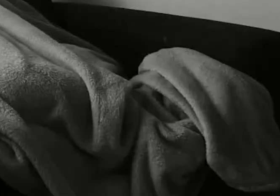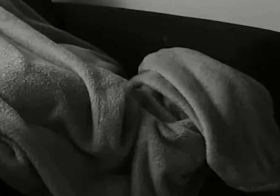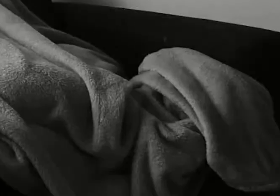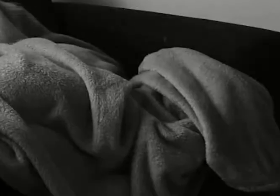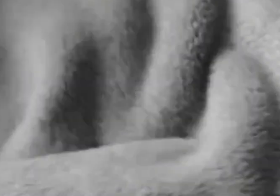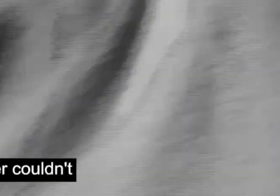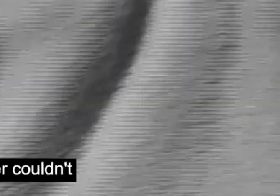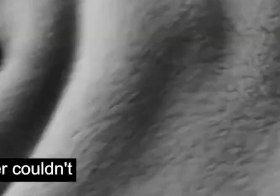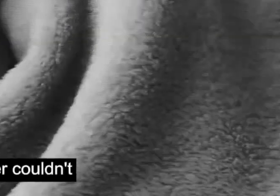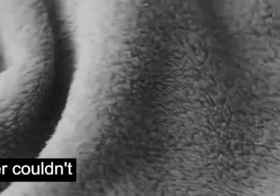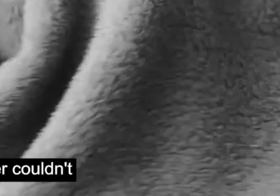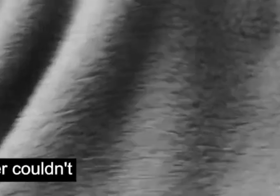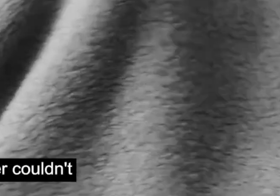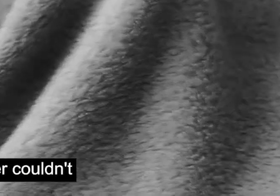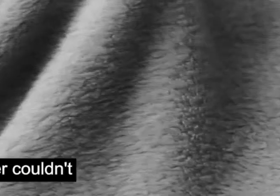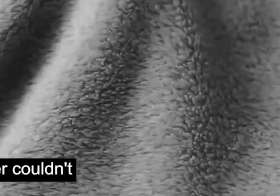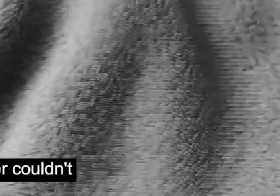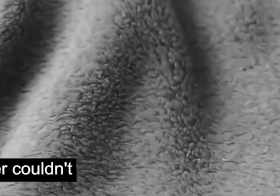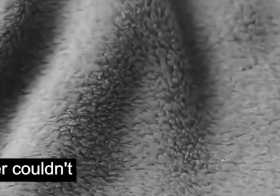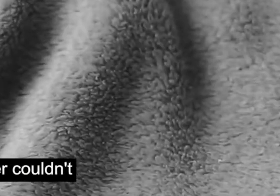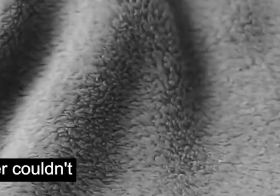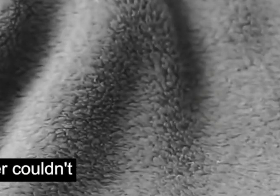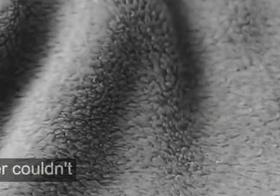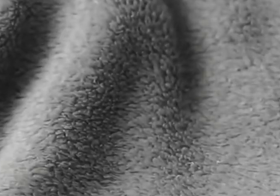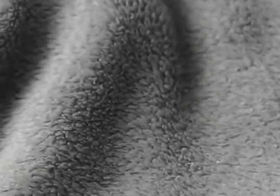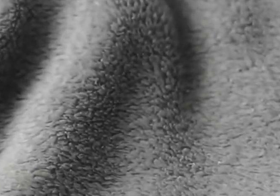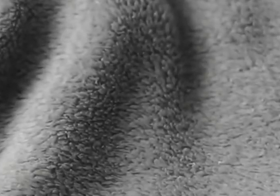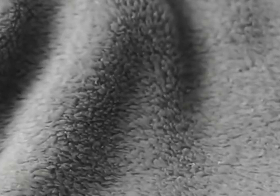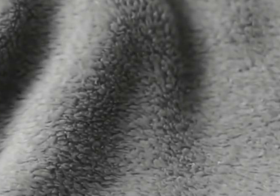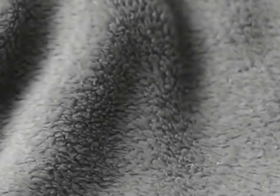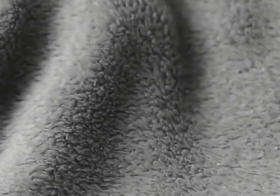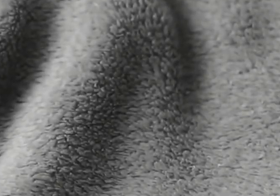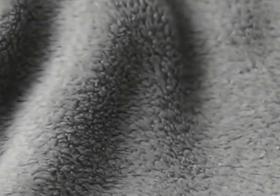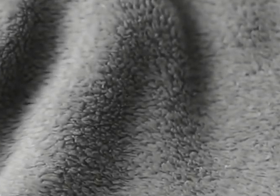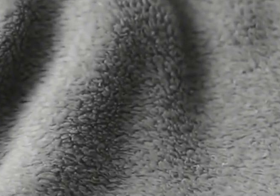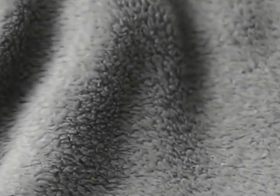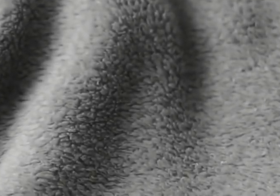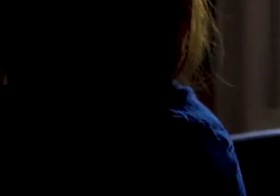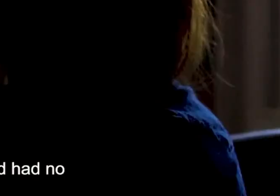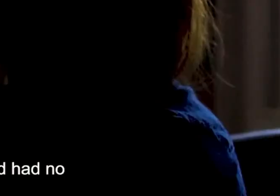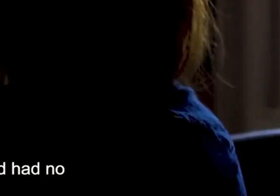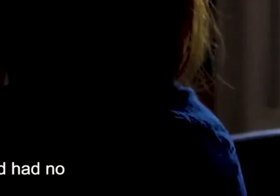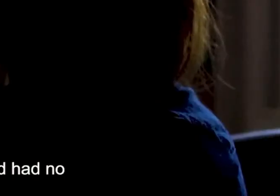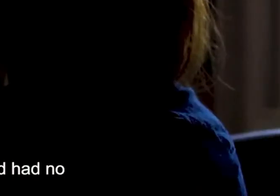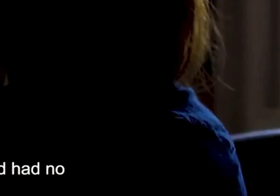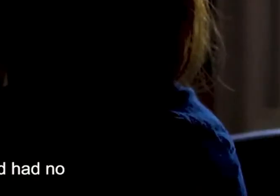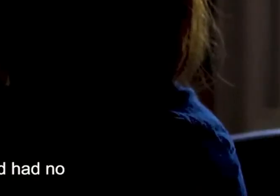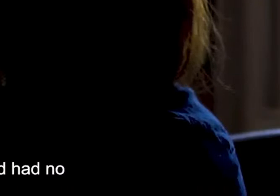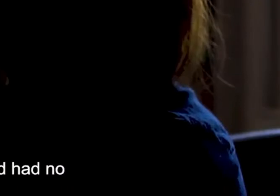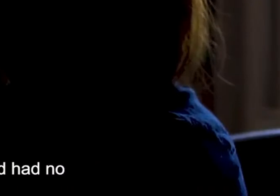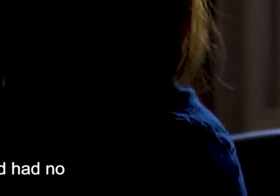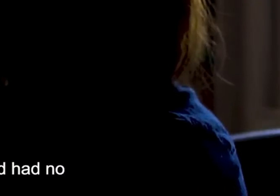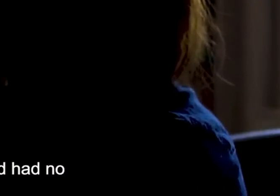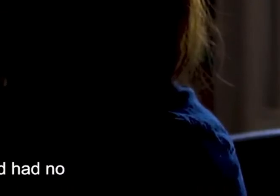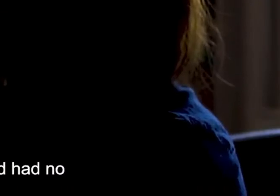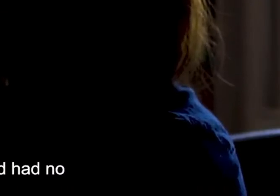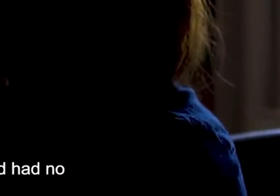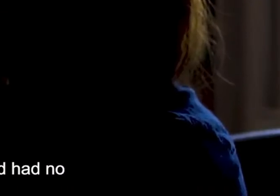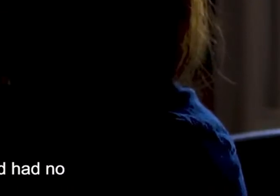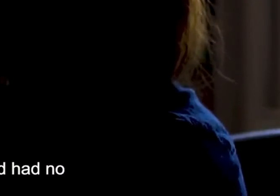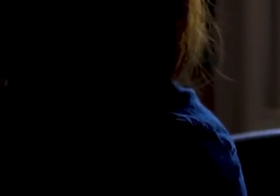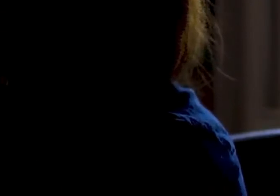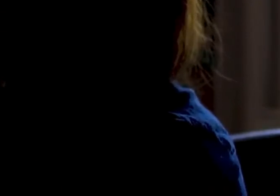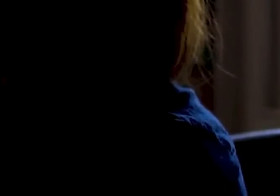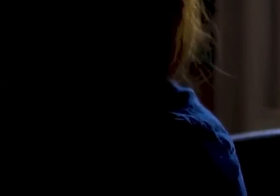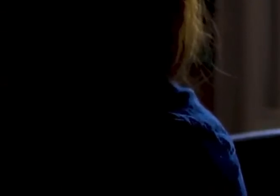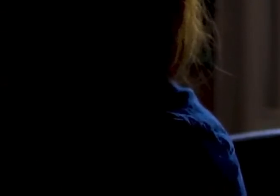help. Maybe it's because my sister couldn't speak for herself, but she was depressed